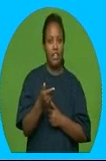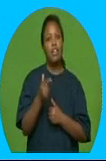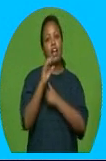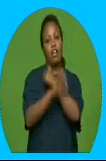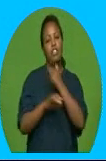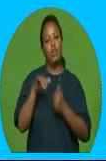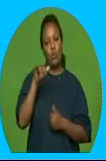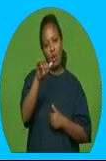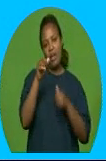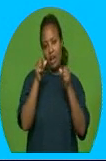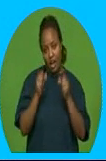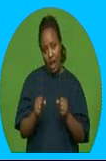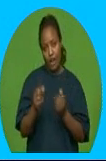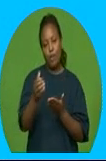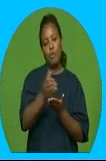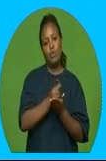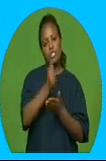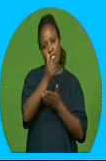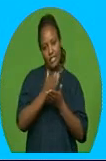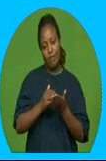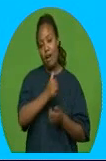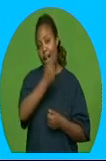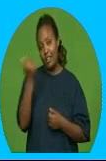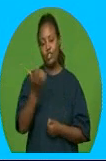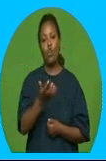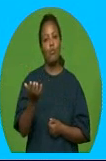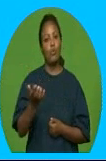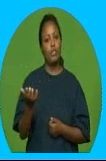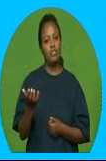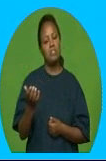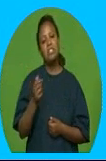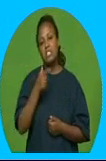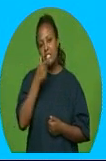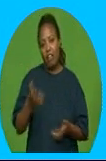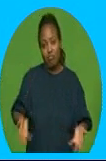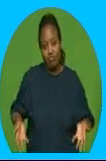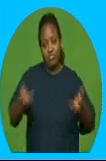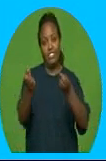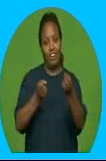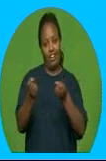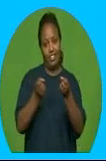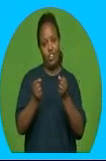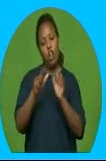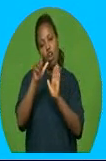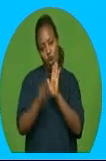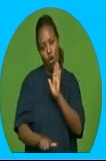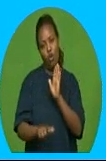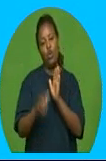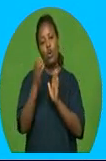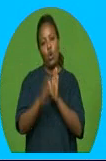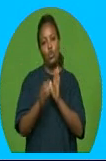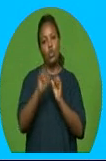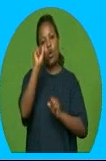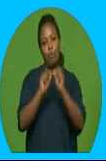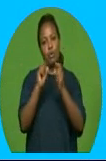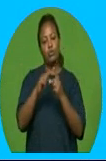say country Y, can produce some other commodity, say tractors, at a lower